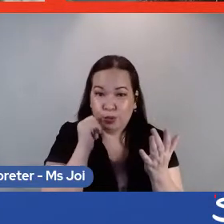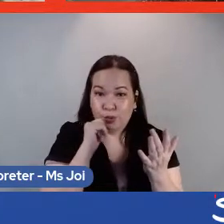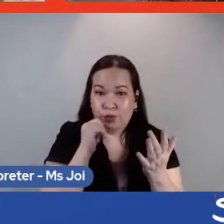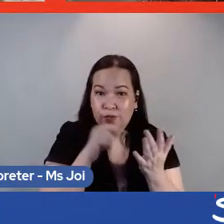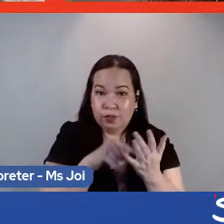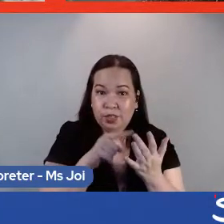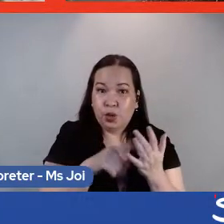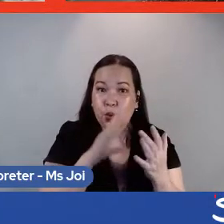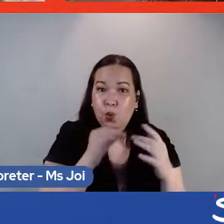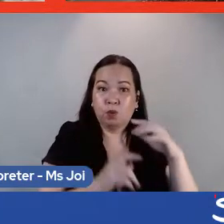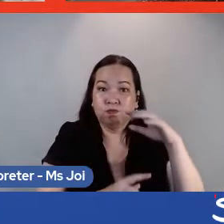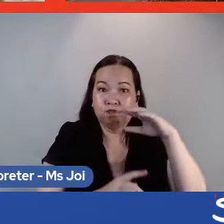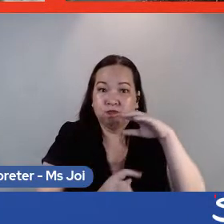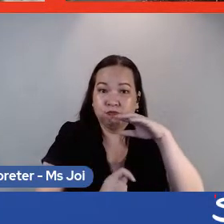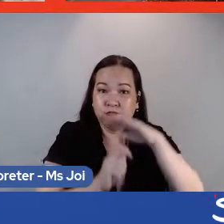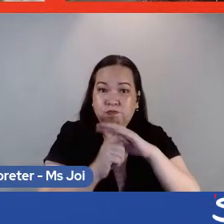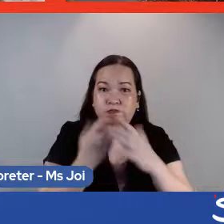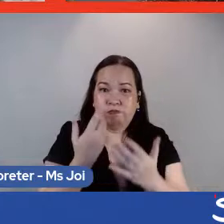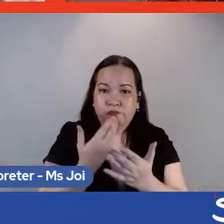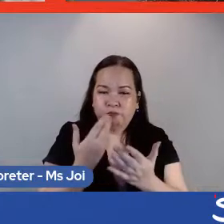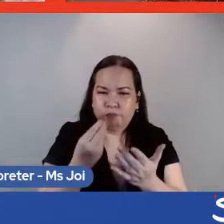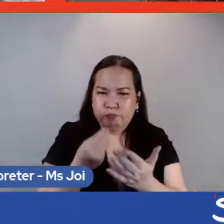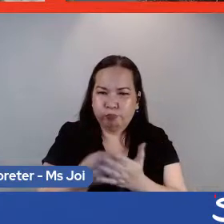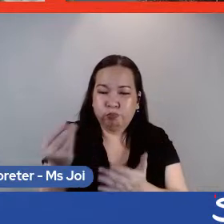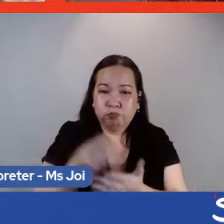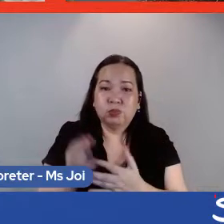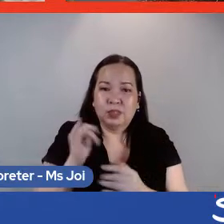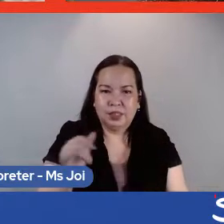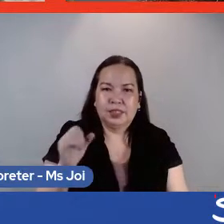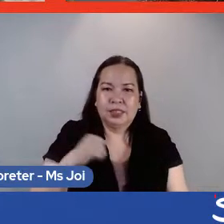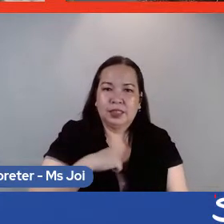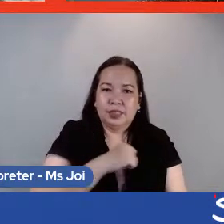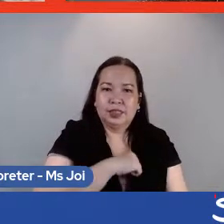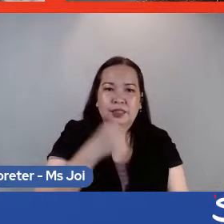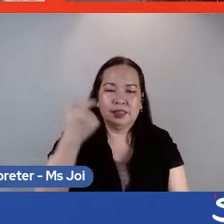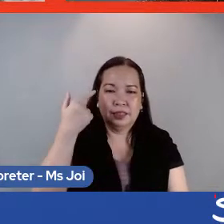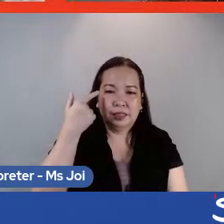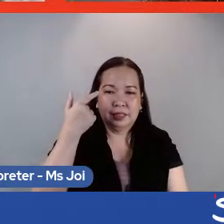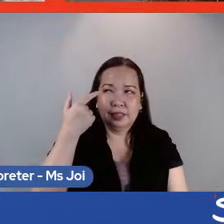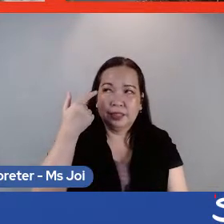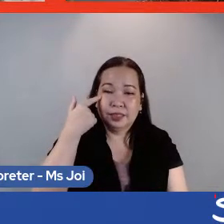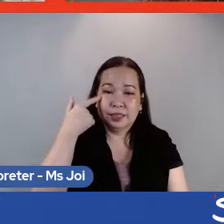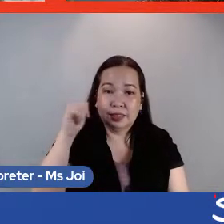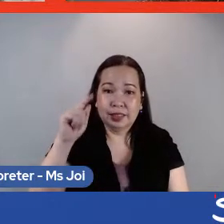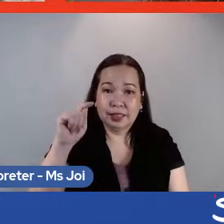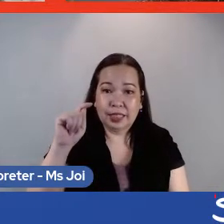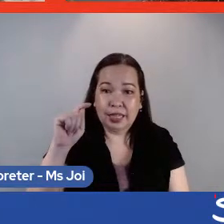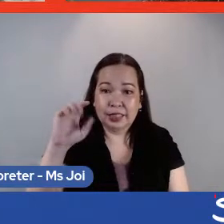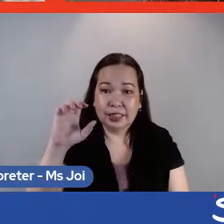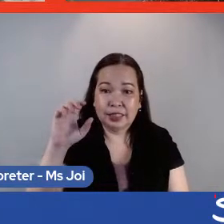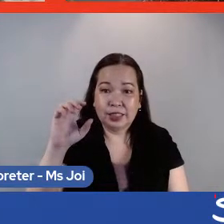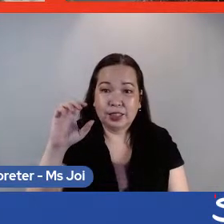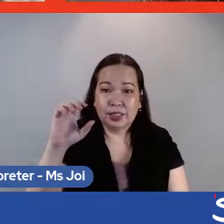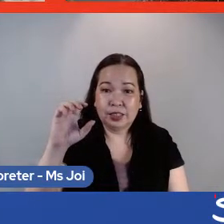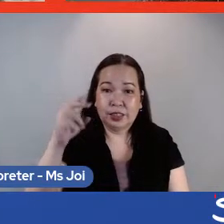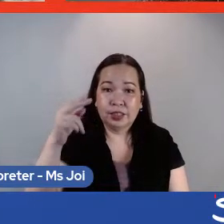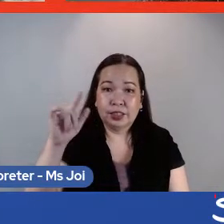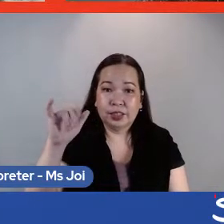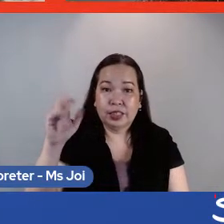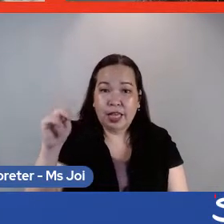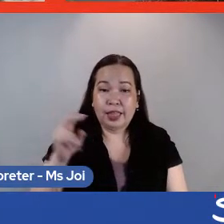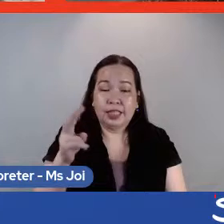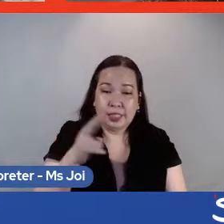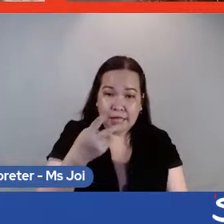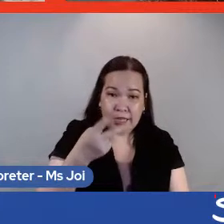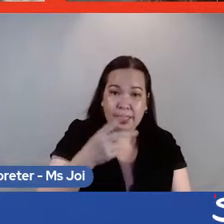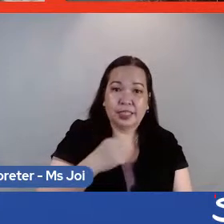top spender is still Senator Gatchalian, followed by Senator Ping Lacson and his political party, Partido Reforma. And then